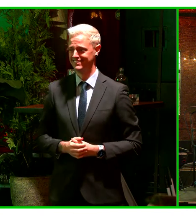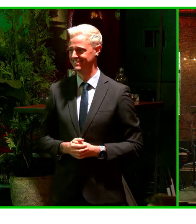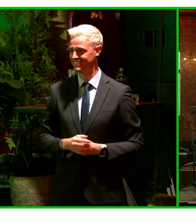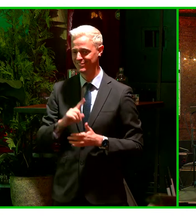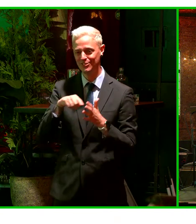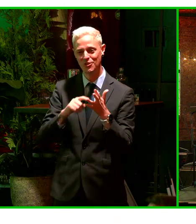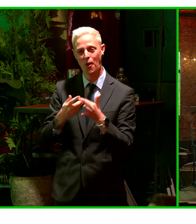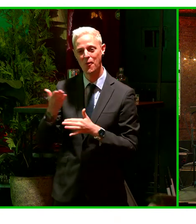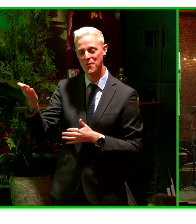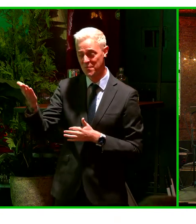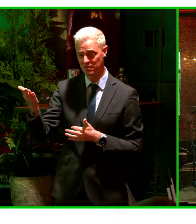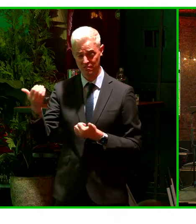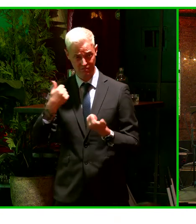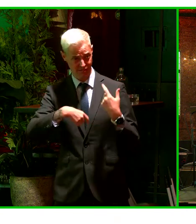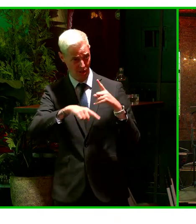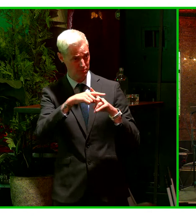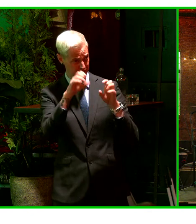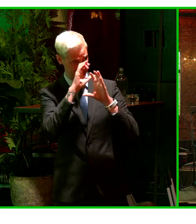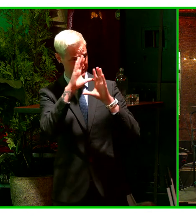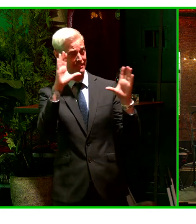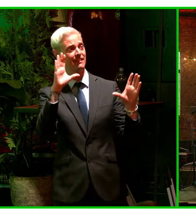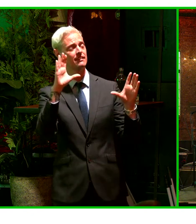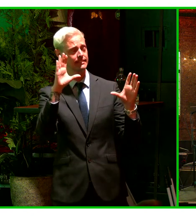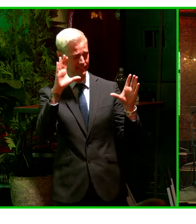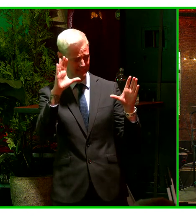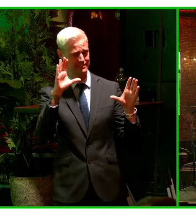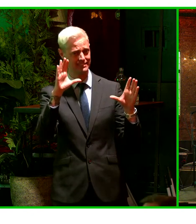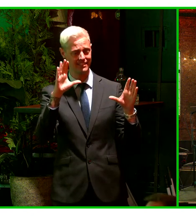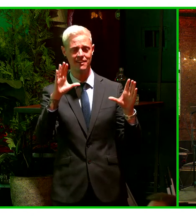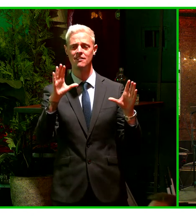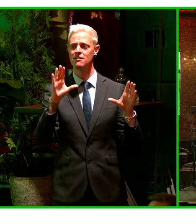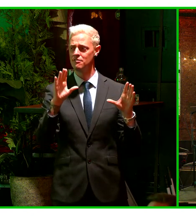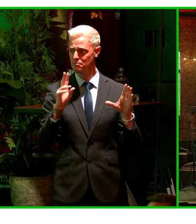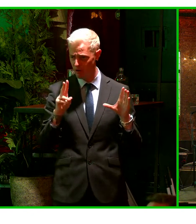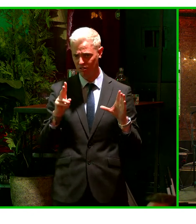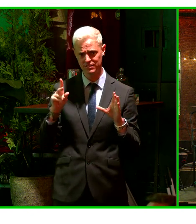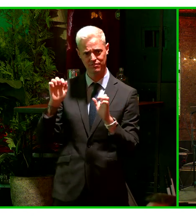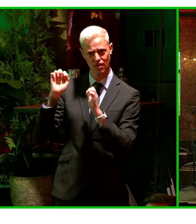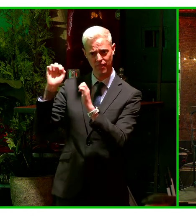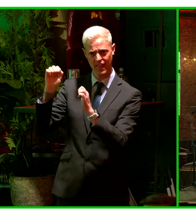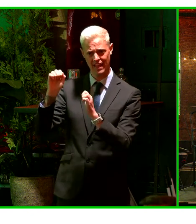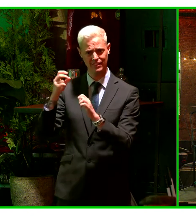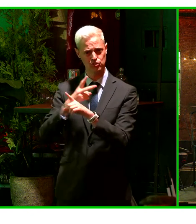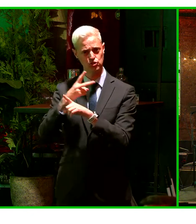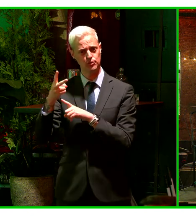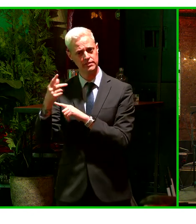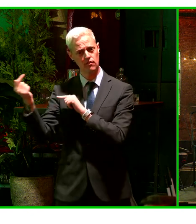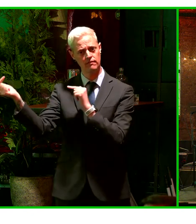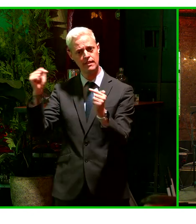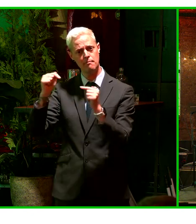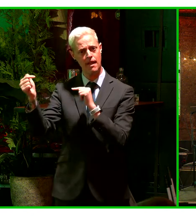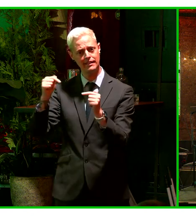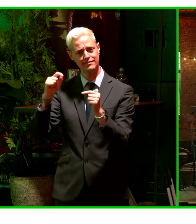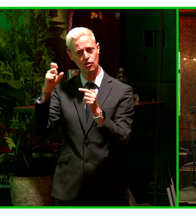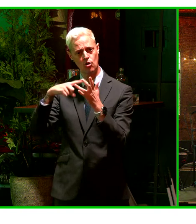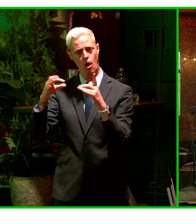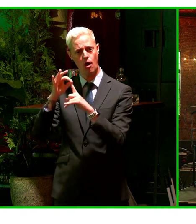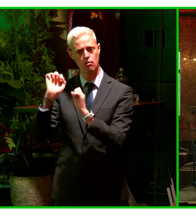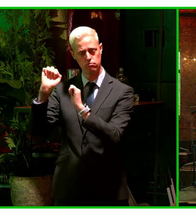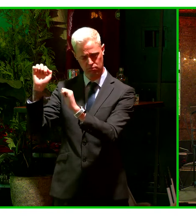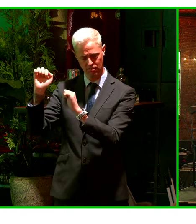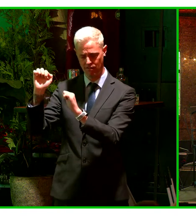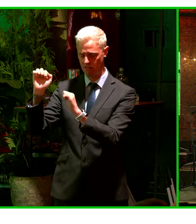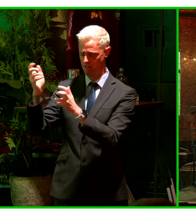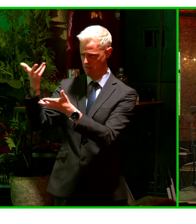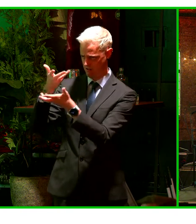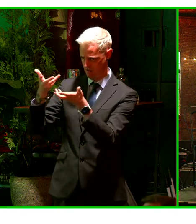So I'm optimistic, but less about the 2 weeks of the debates in COP, but more about the points already made, you